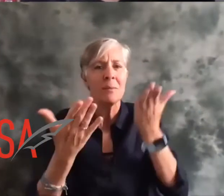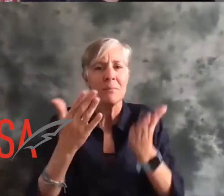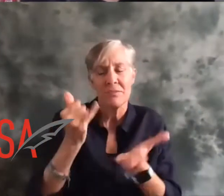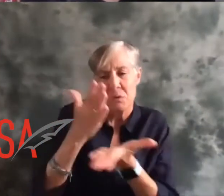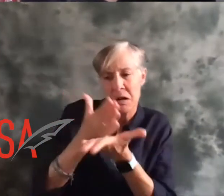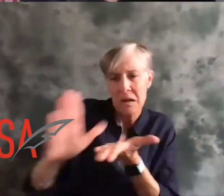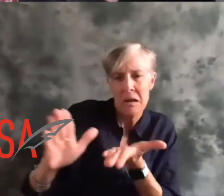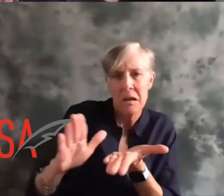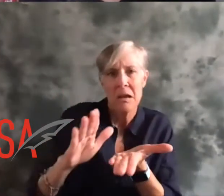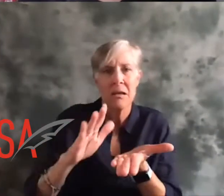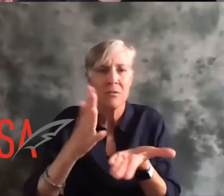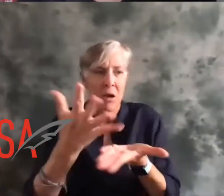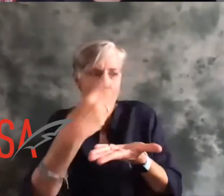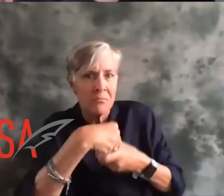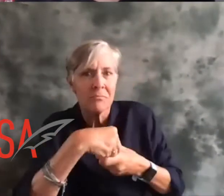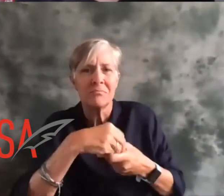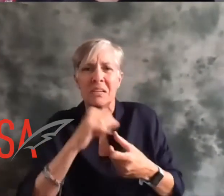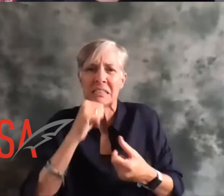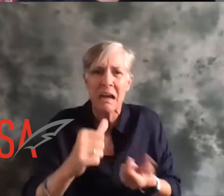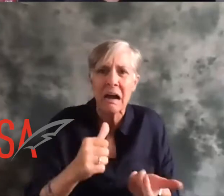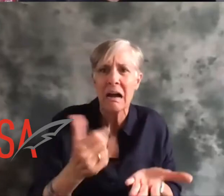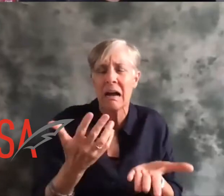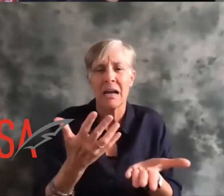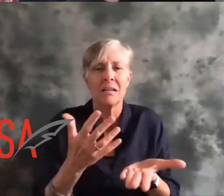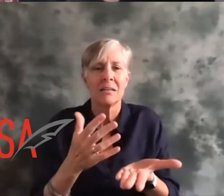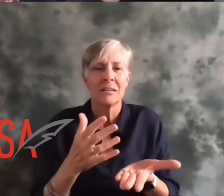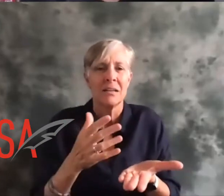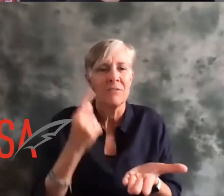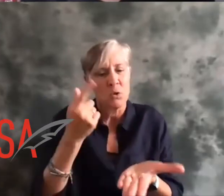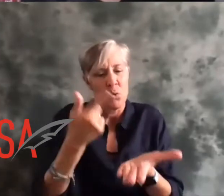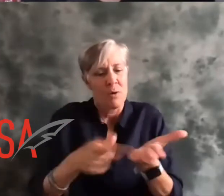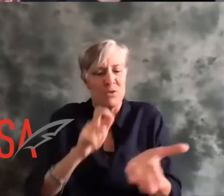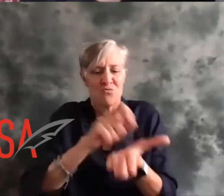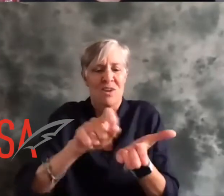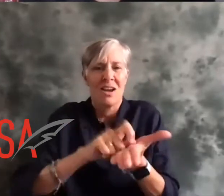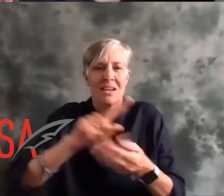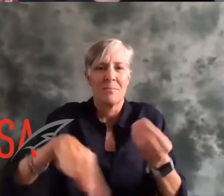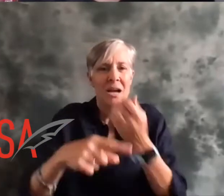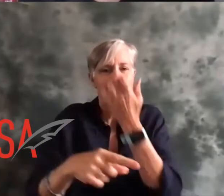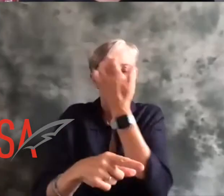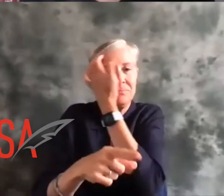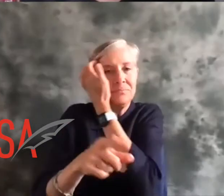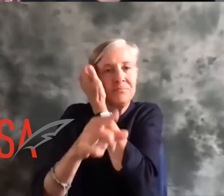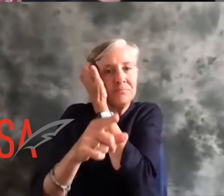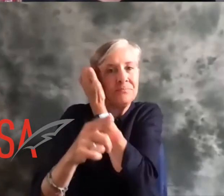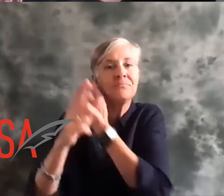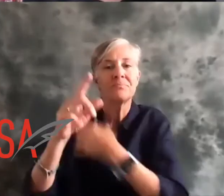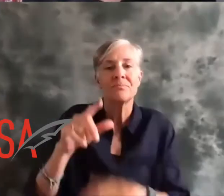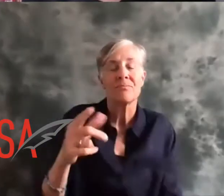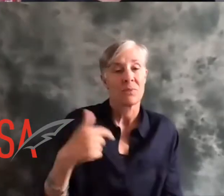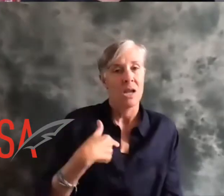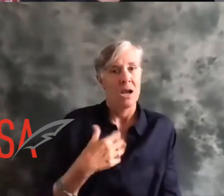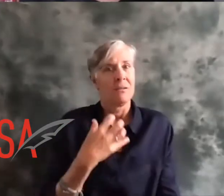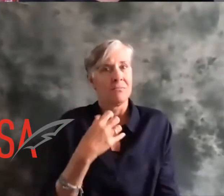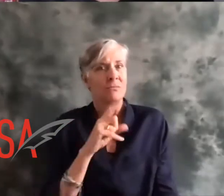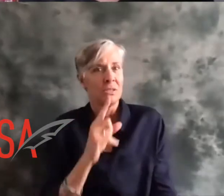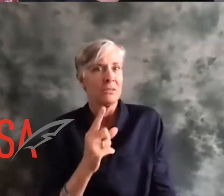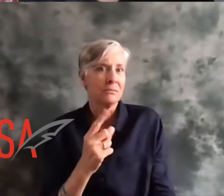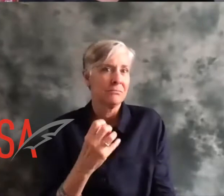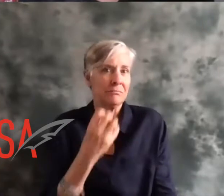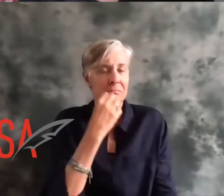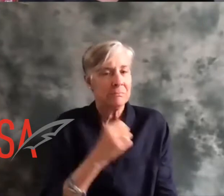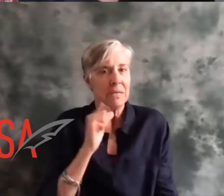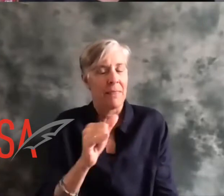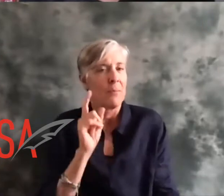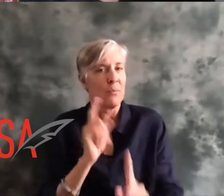be putting on the page and doing that thoughtfully. Yeah, and I love that point. And Diane, you and I have talked about that, but I would love to dive